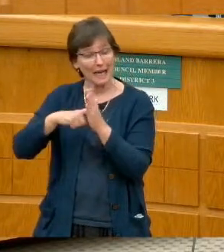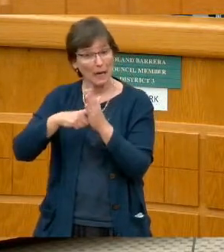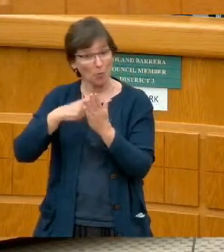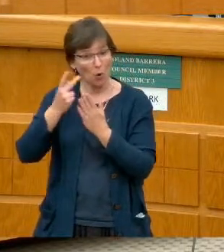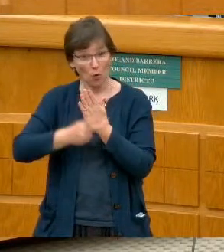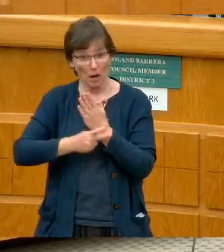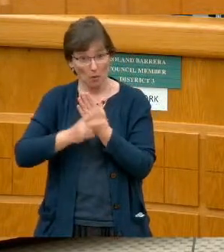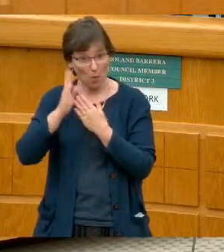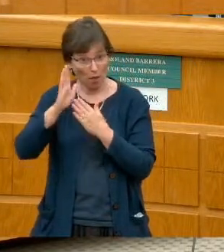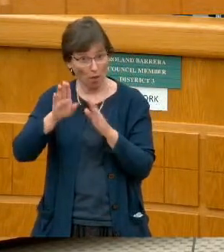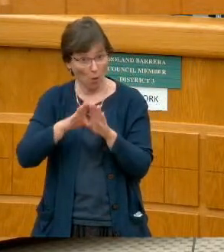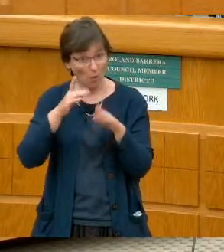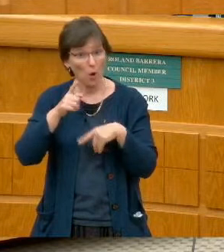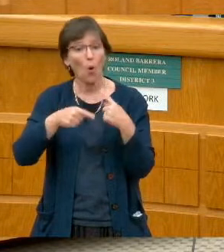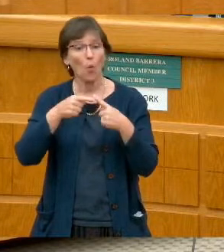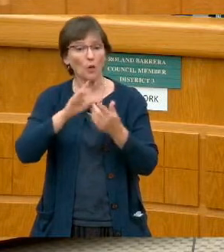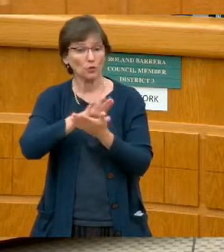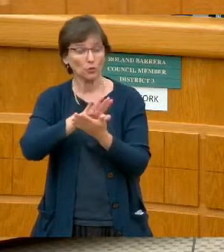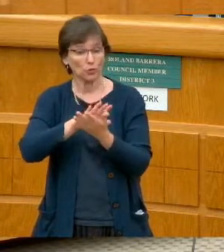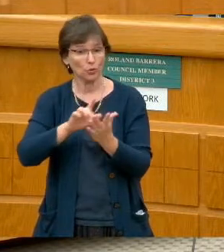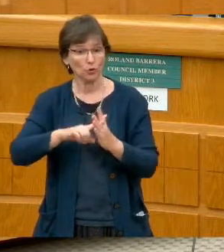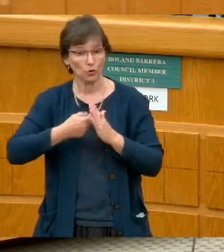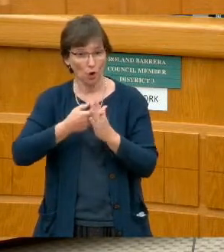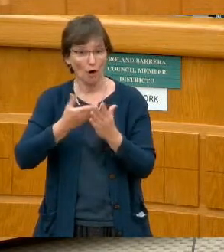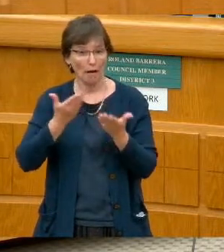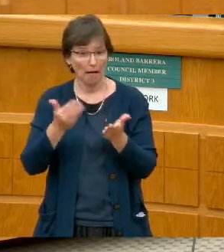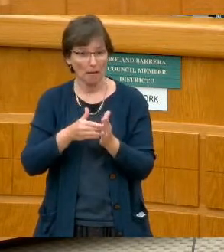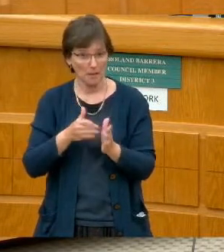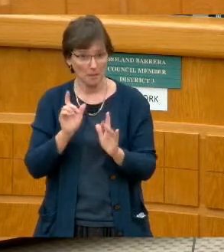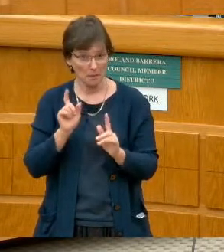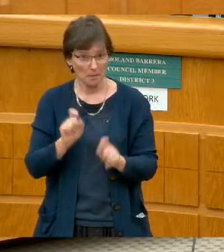back? Peter, the latchkey programs?